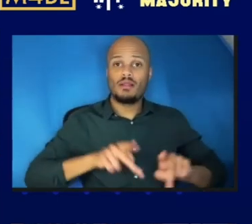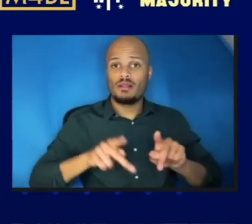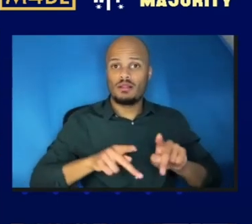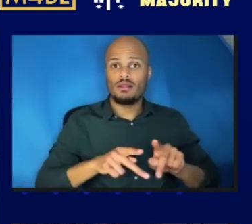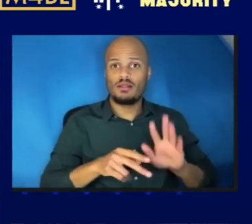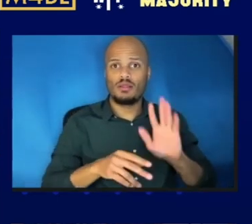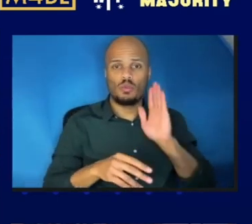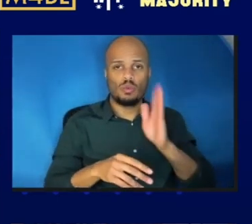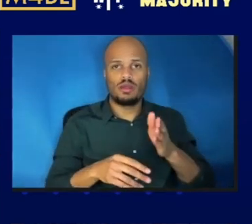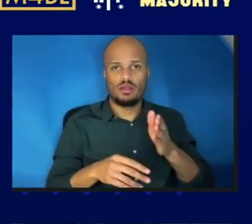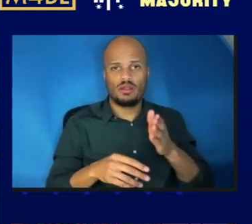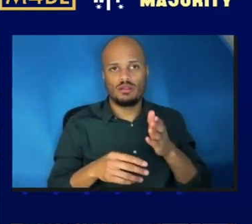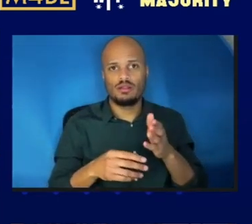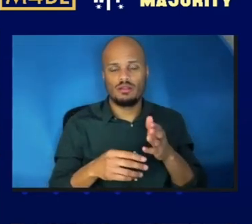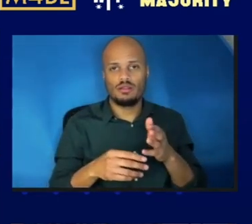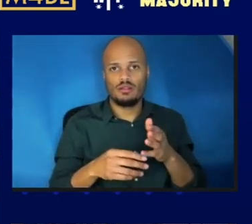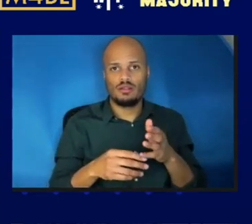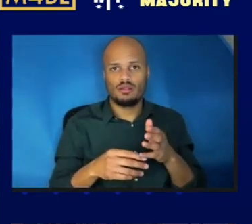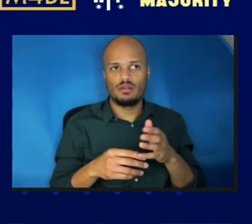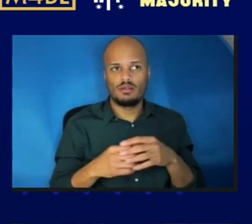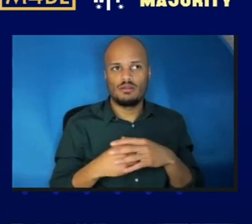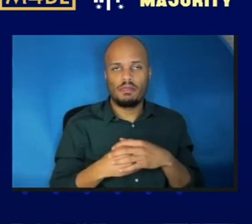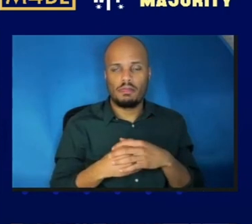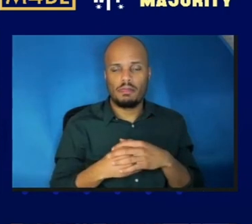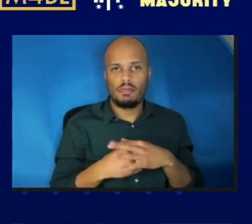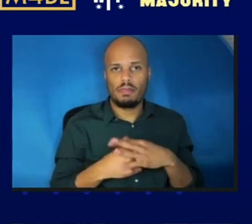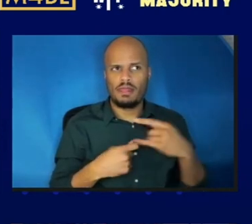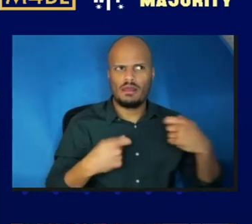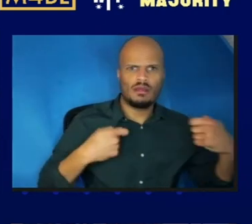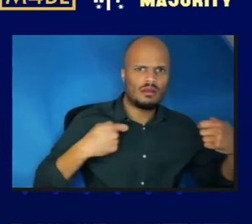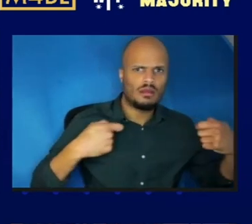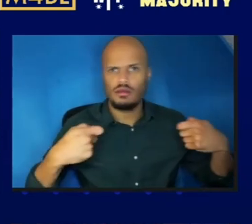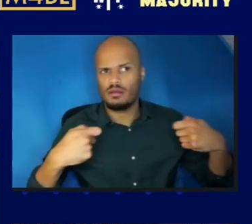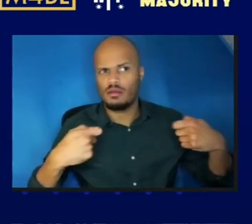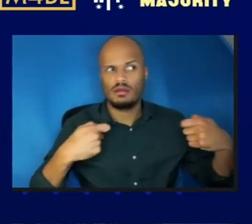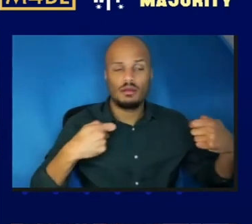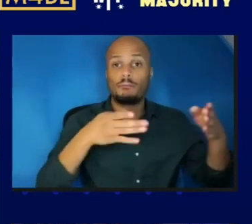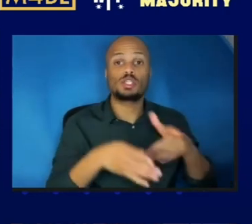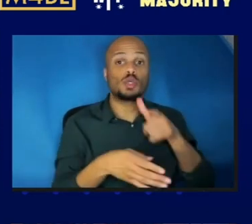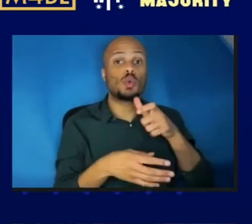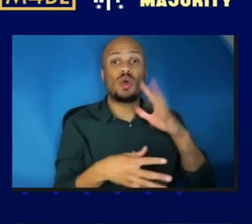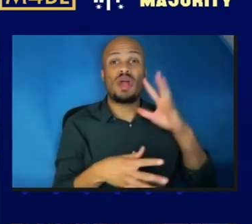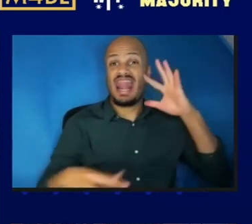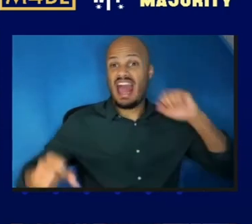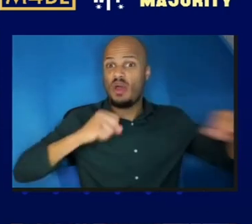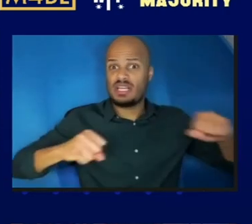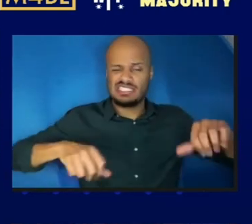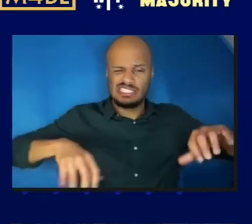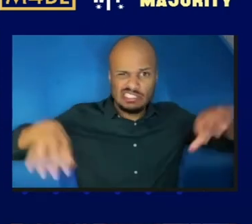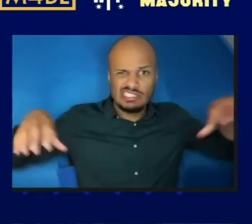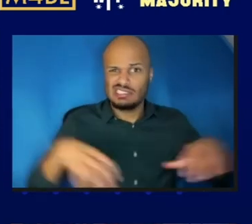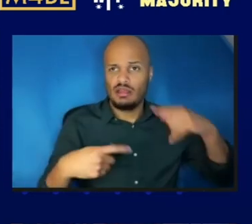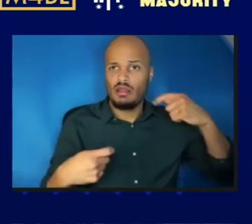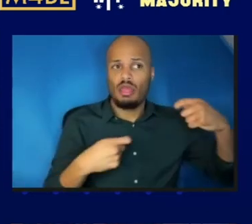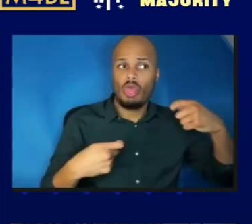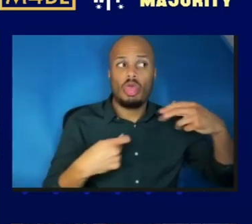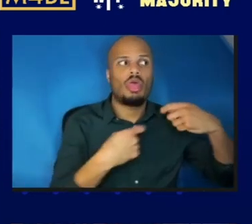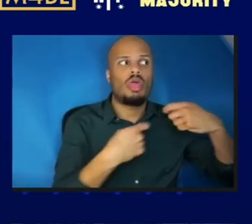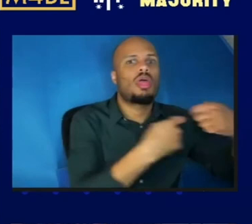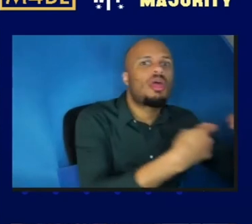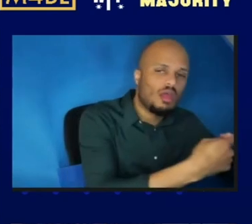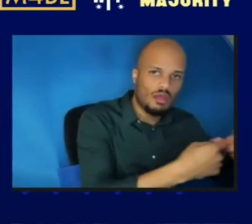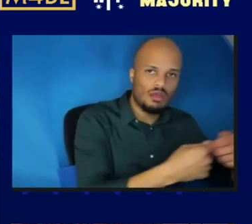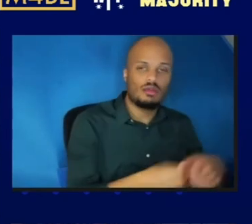pulled. They're going to do whoever's the loudest around them. And then passive opposition, the next slice, are people